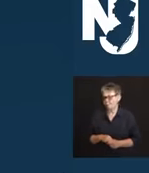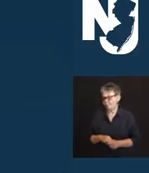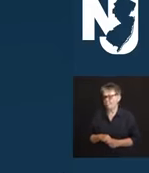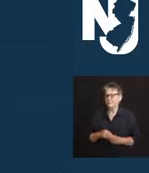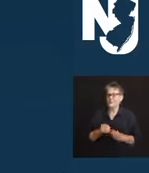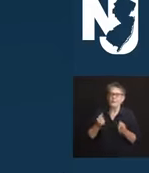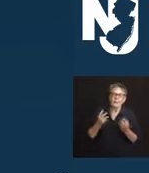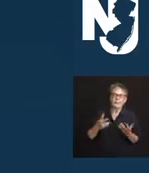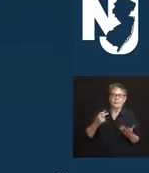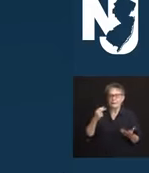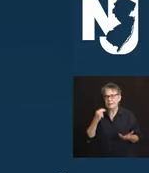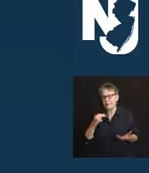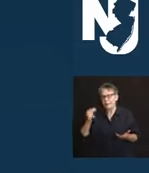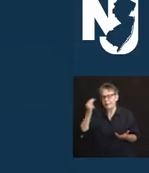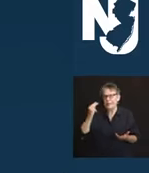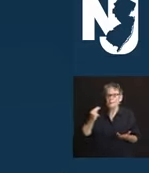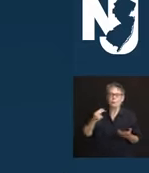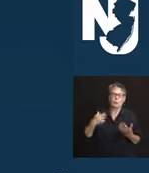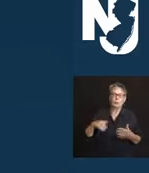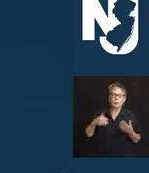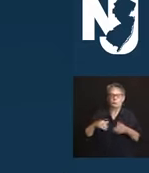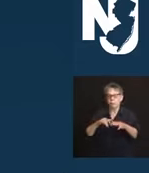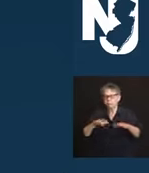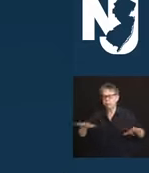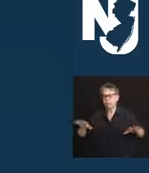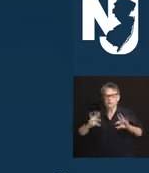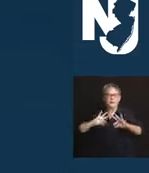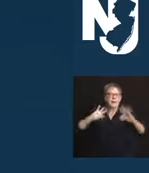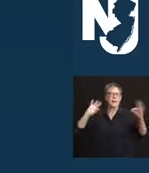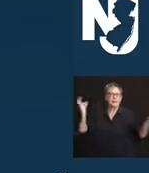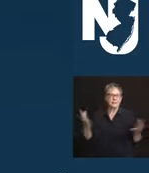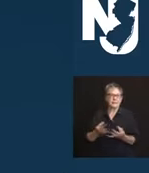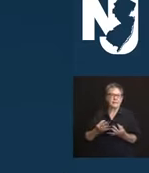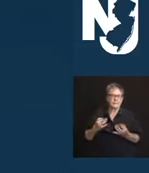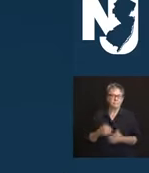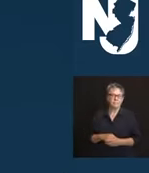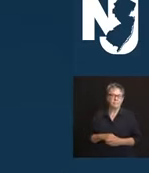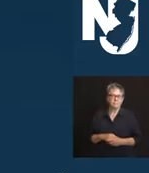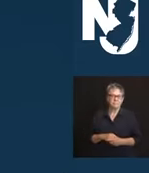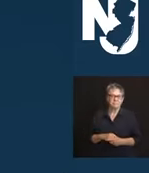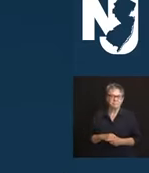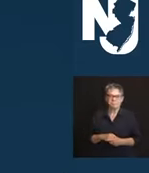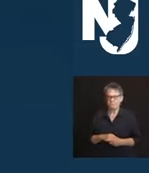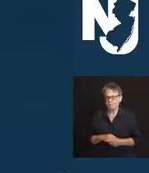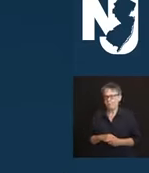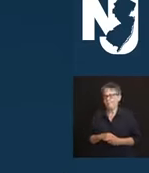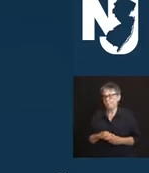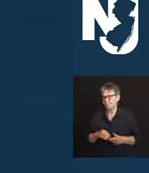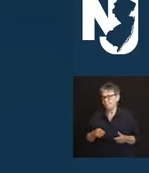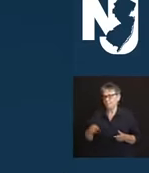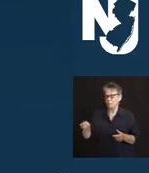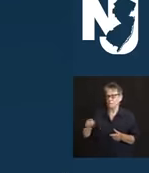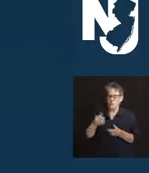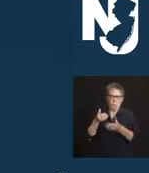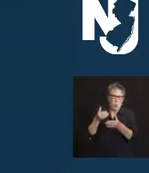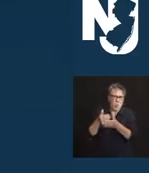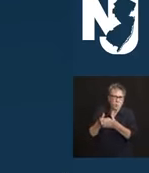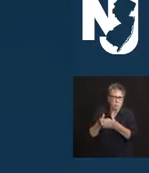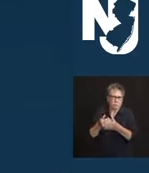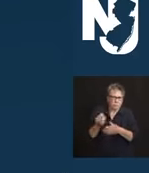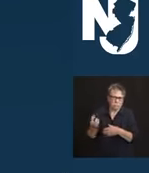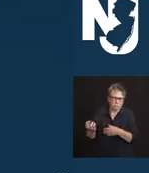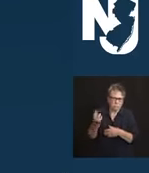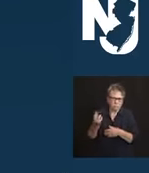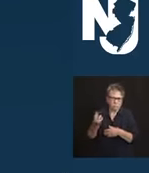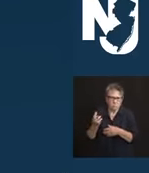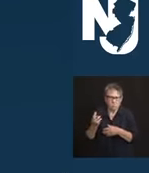a dear personal friend of mine, Dorian Harrell, and his wife Tracy, and close friends, and her life partner, Sammy. They